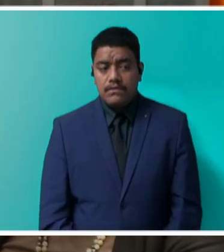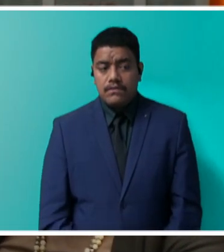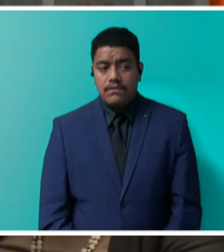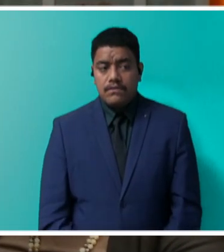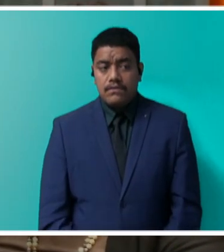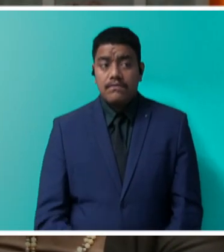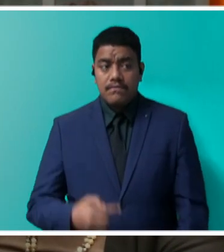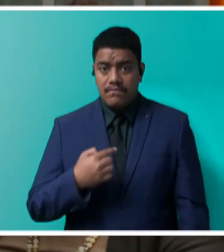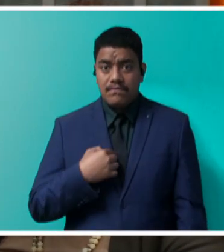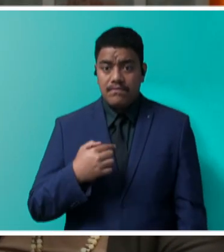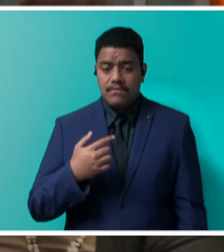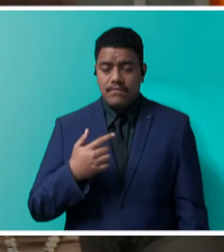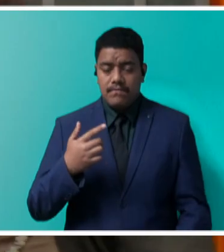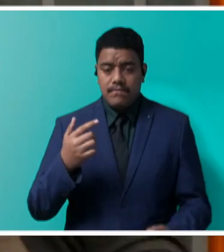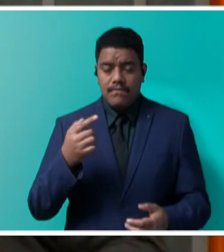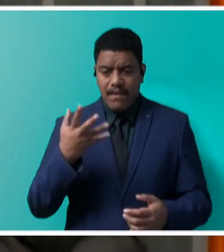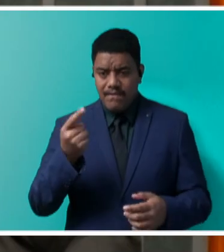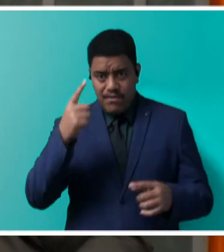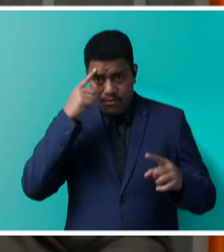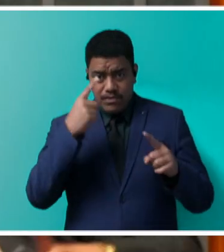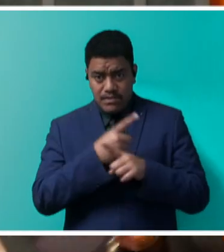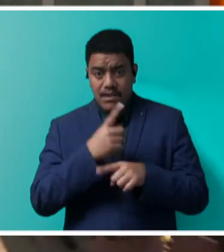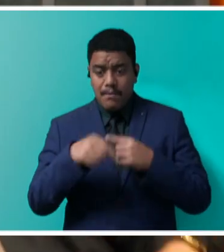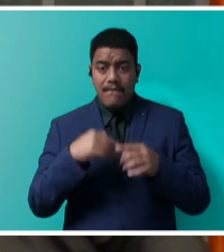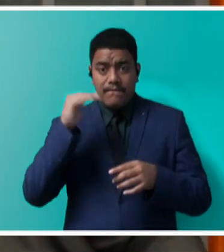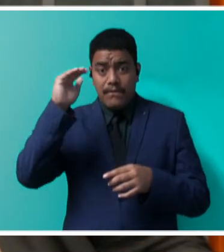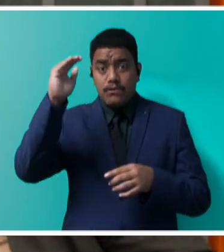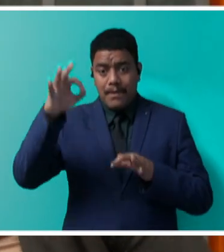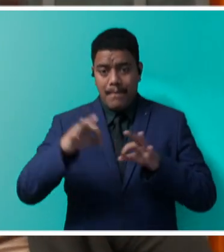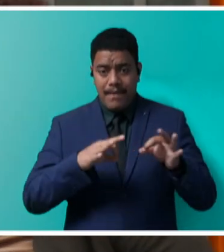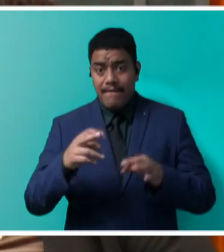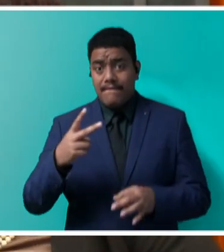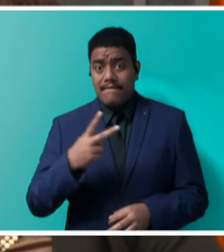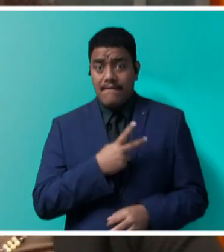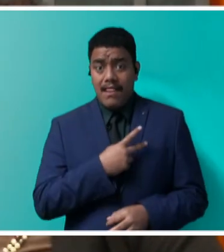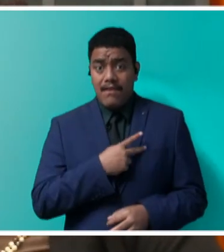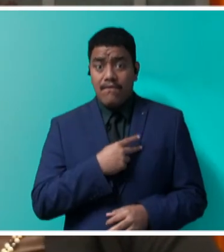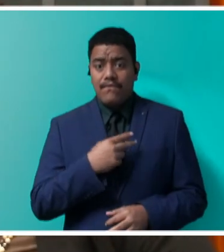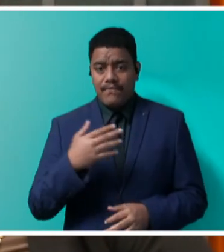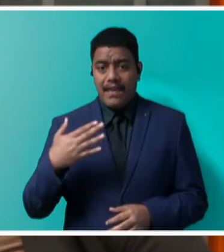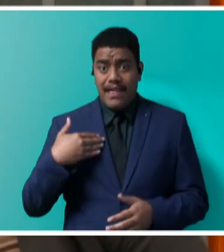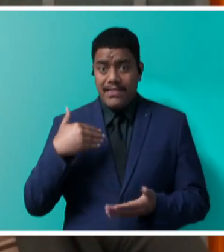Tries to address the concerns regarding future plans for Valelevu Health Centre. I'd like to inform